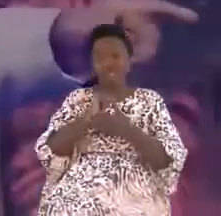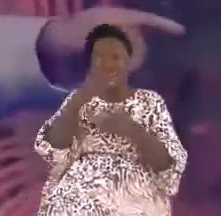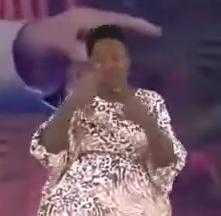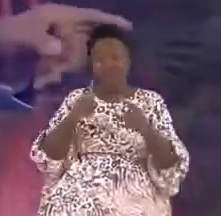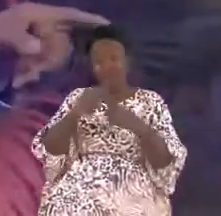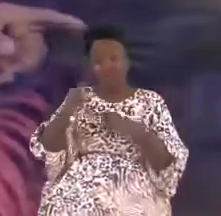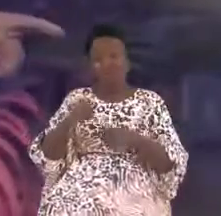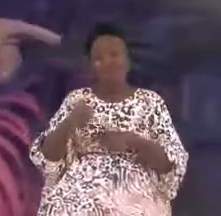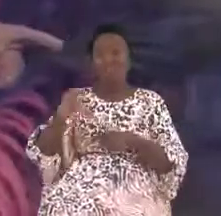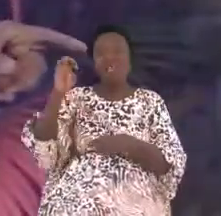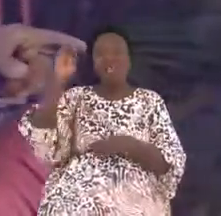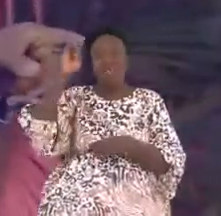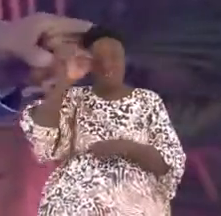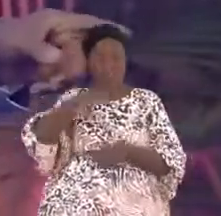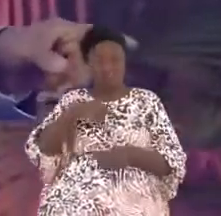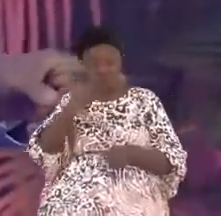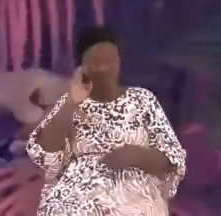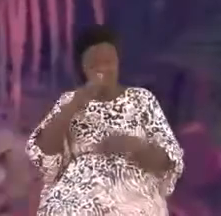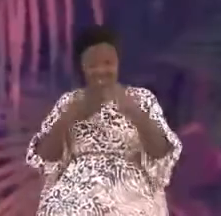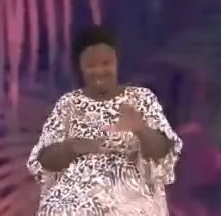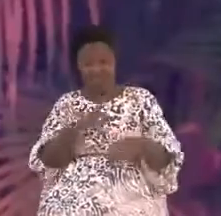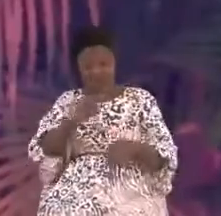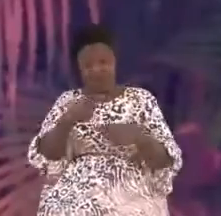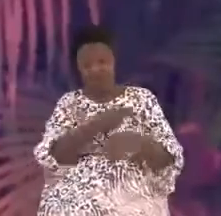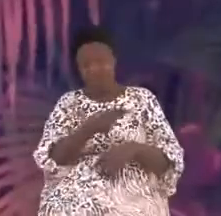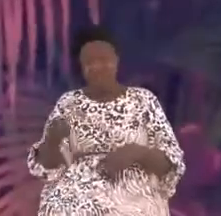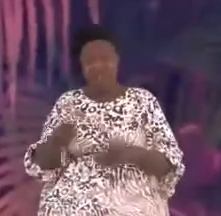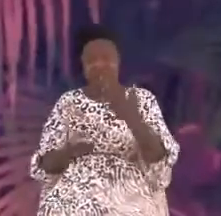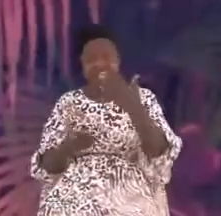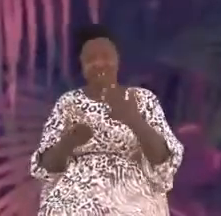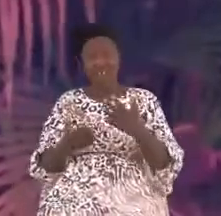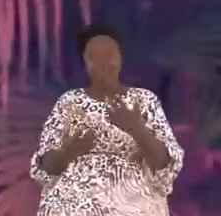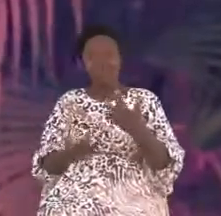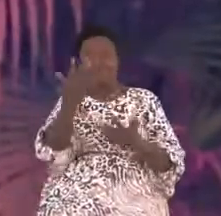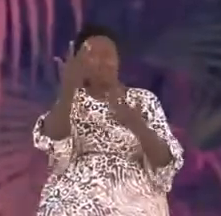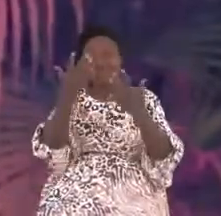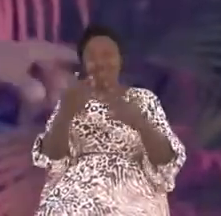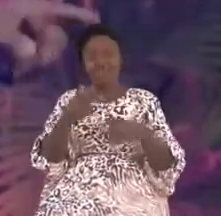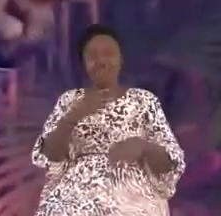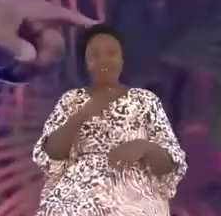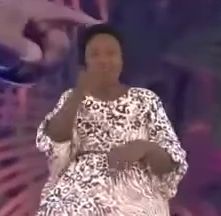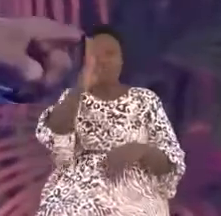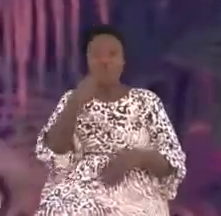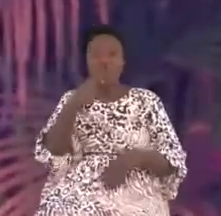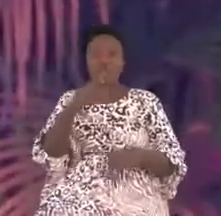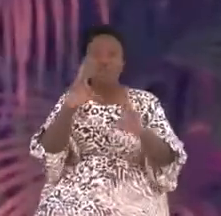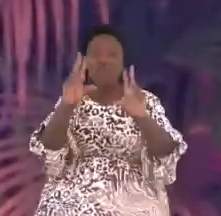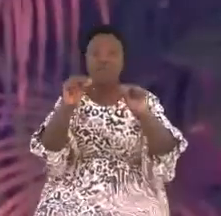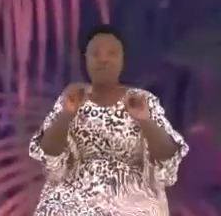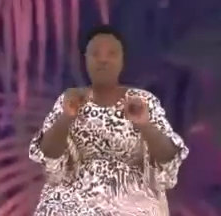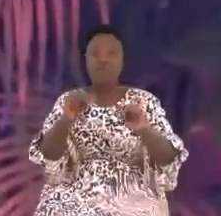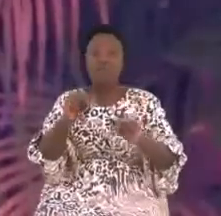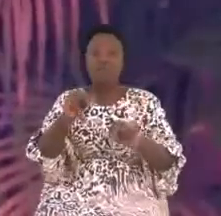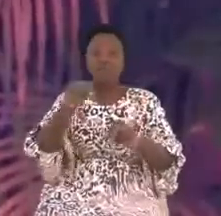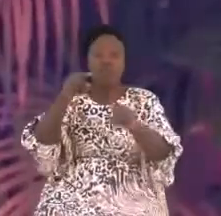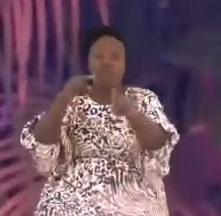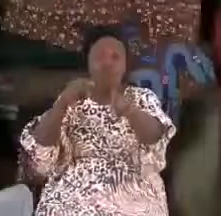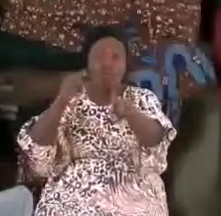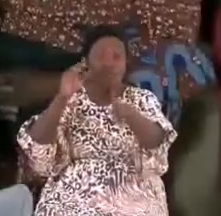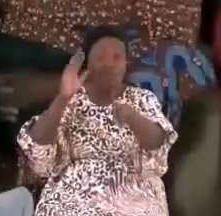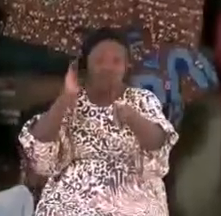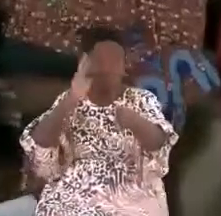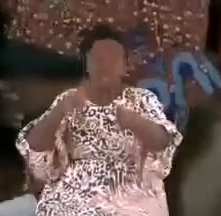die he will go to hell god says no he will leave he will go to heaven